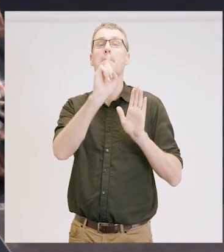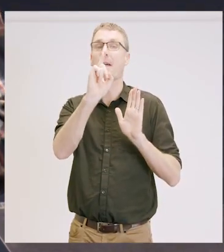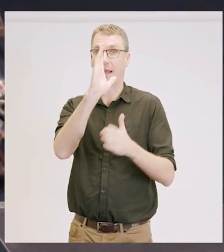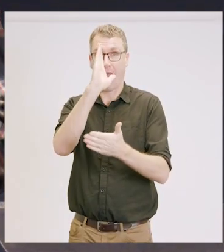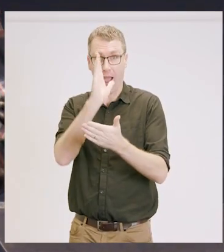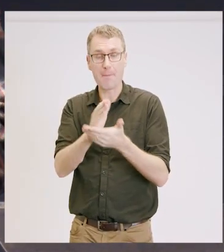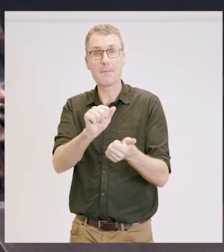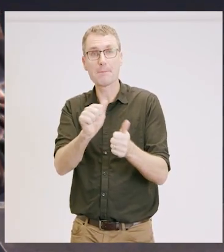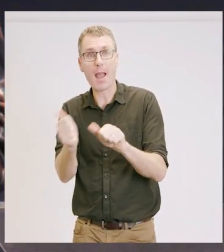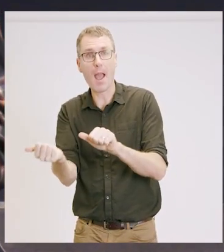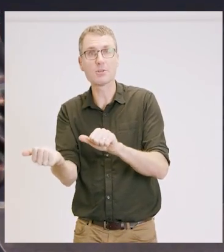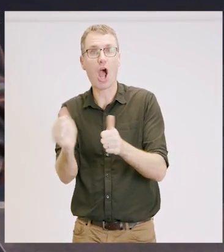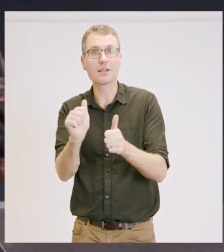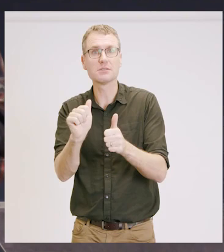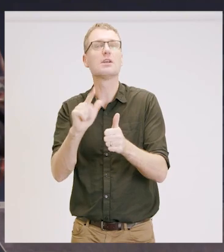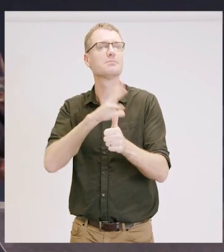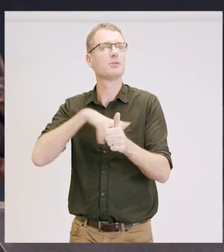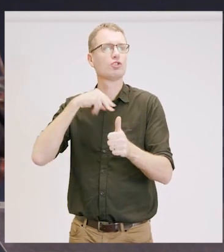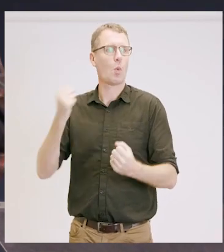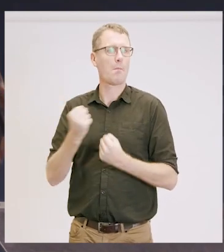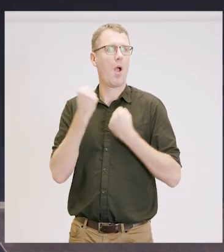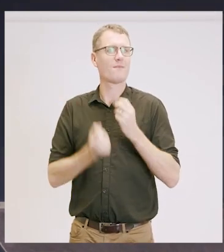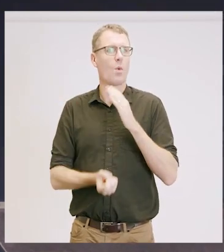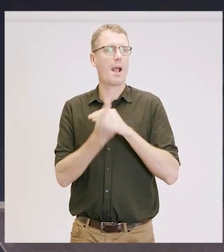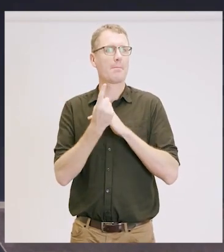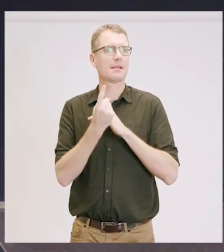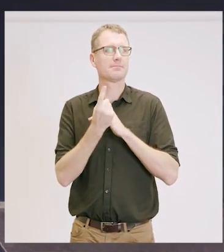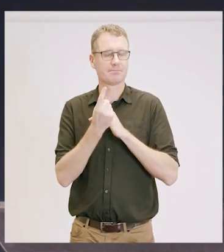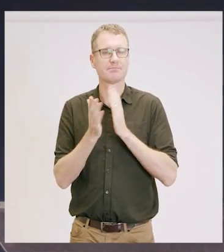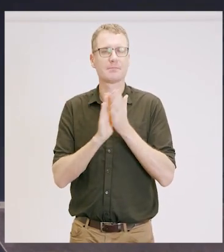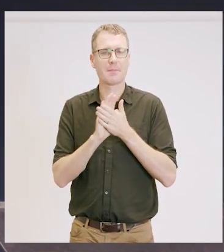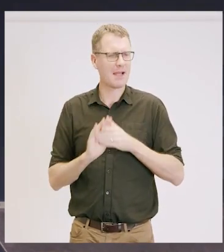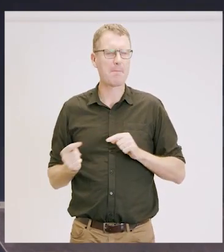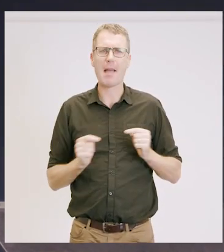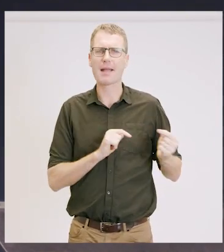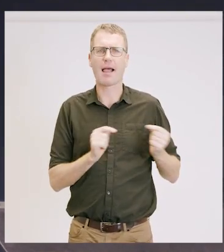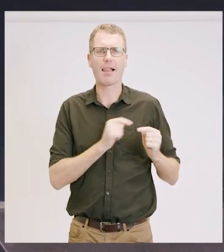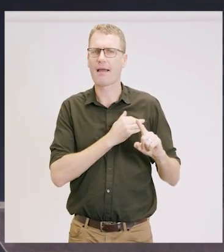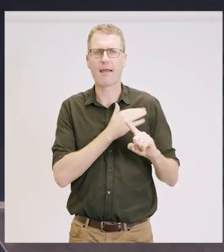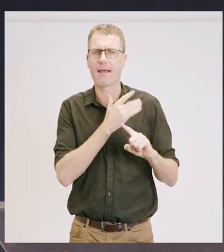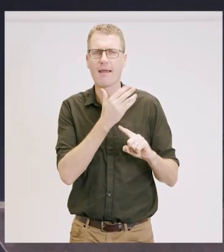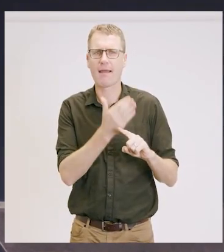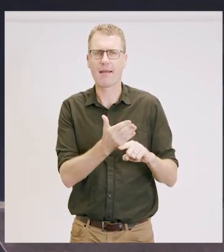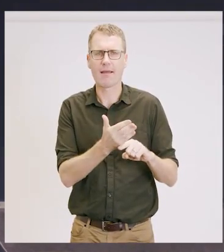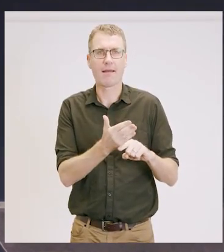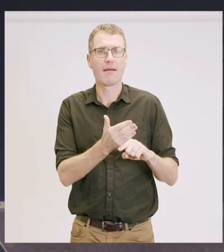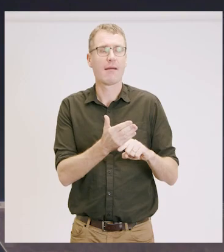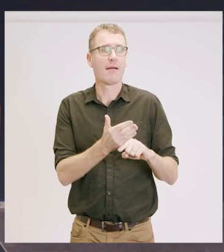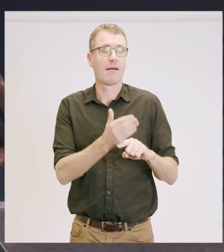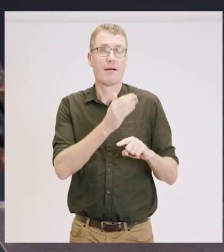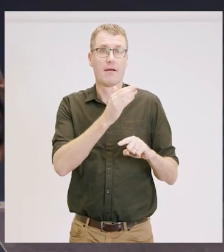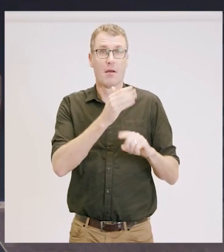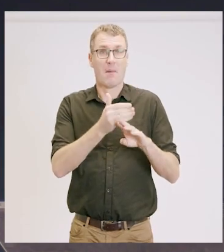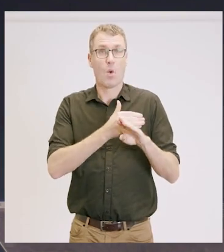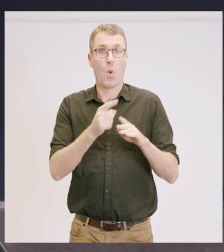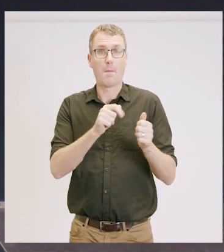very powerful happens spiritually when we get baptized. And so there is a battle that goes on that will stop people. I've